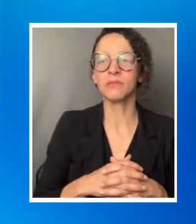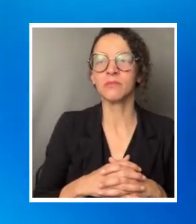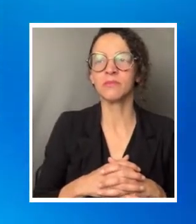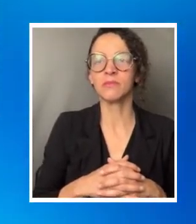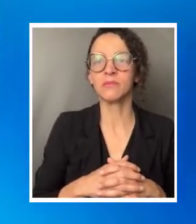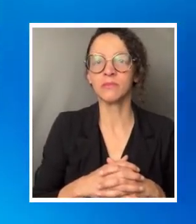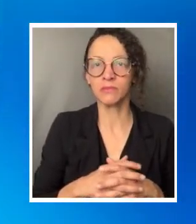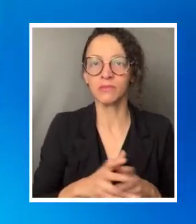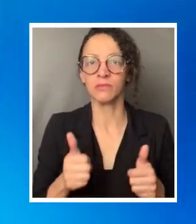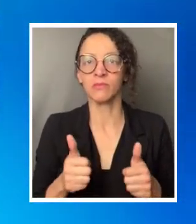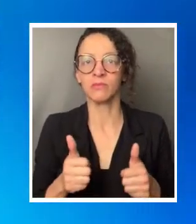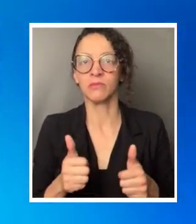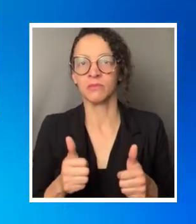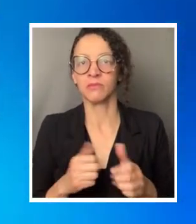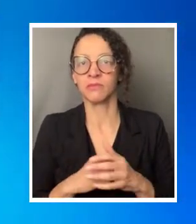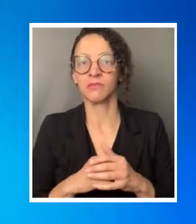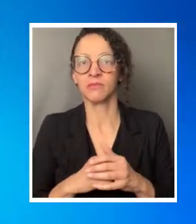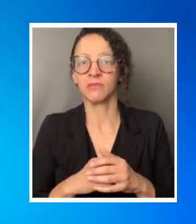Very good.